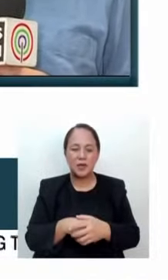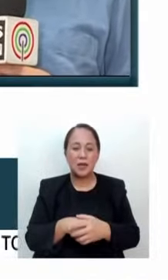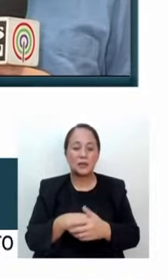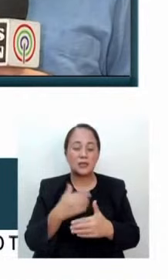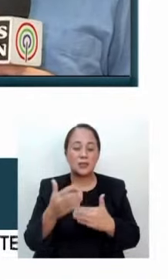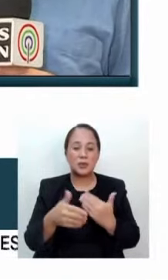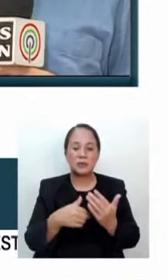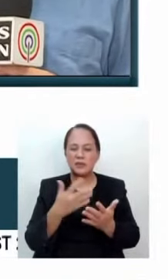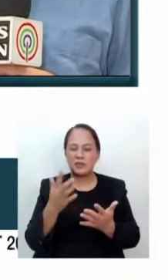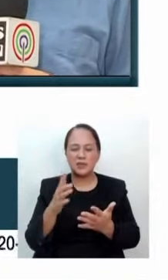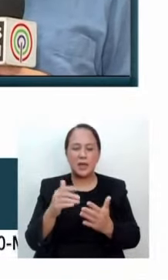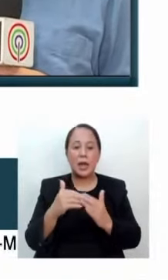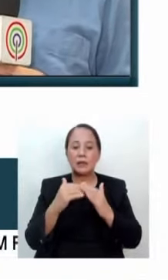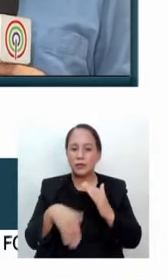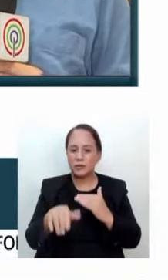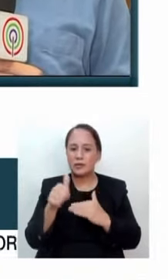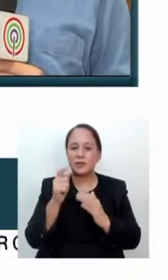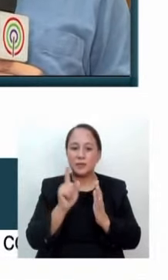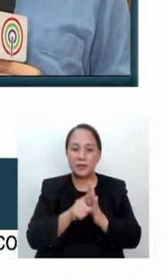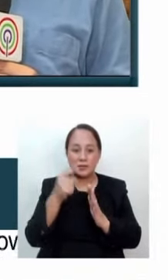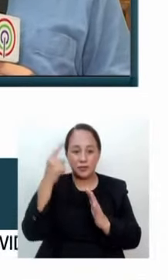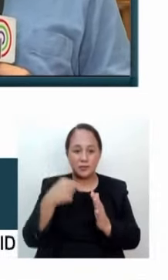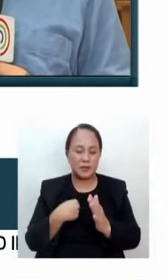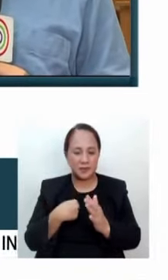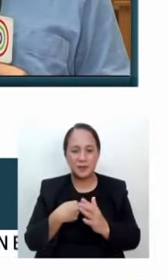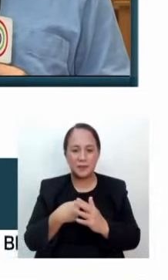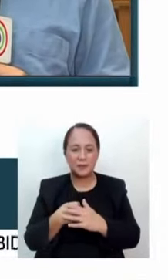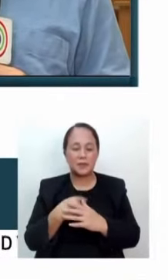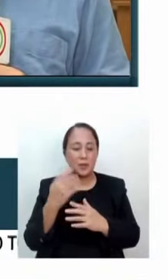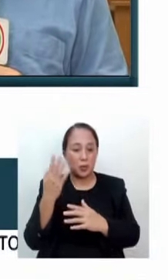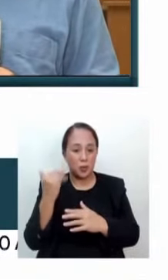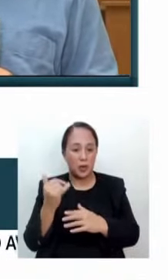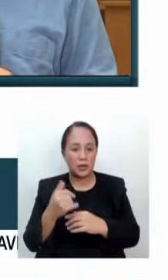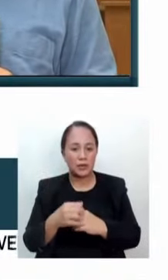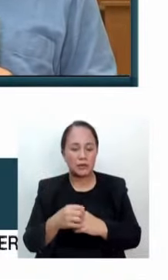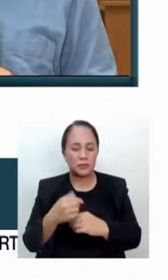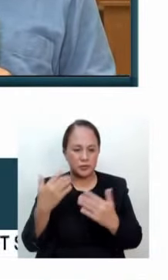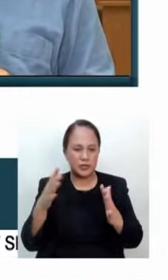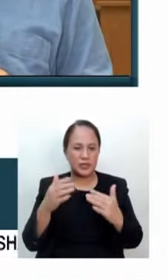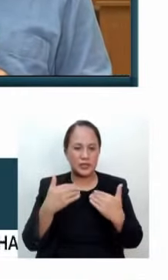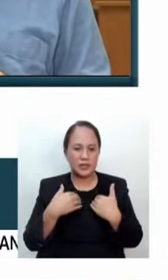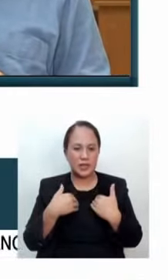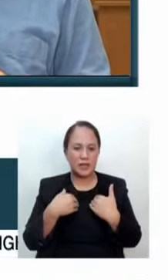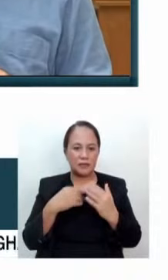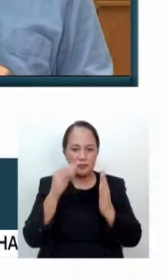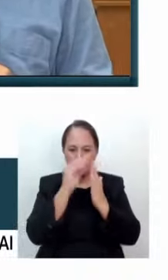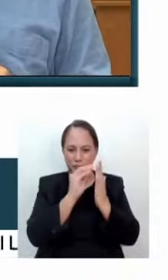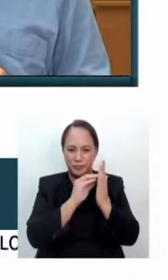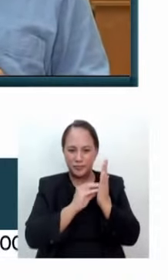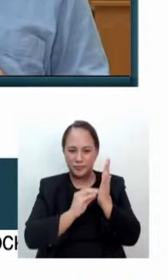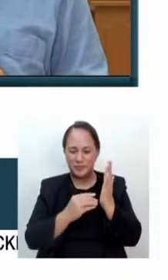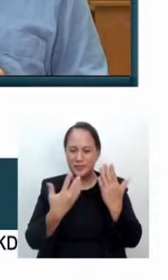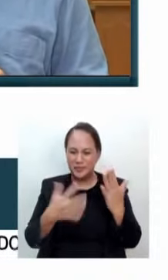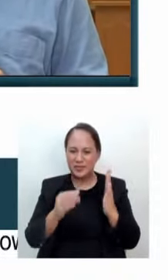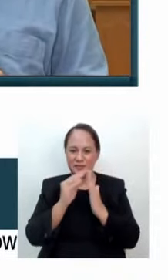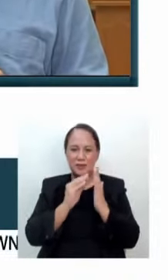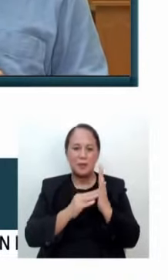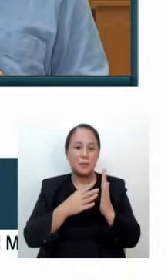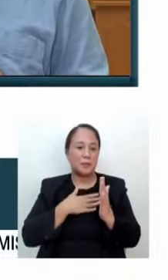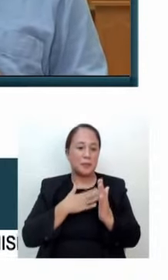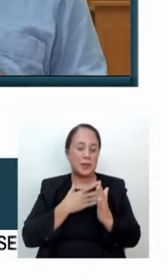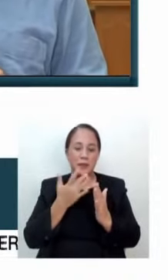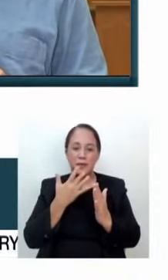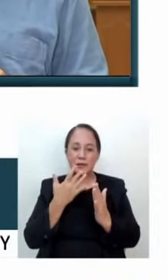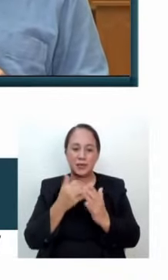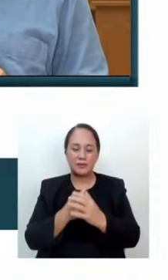took around under 10 minutes for me, because I already had a código or a cheat sheet of my preferences. Of